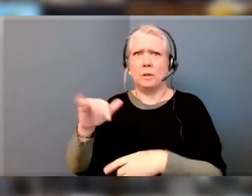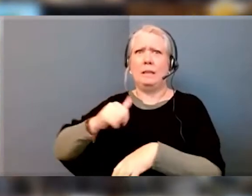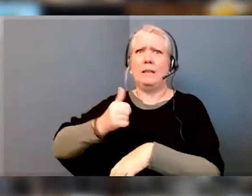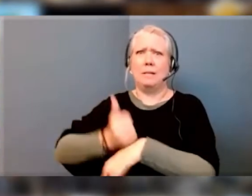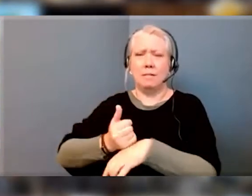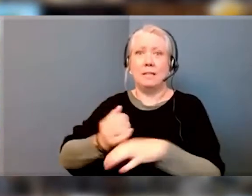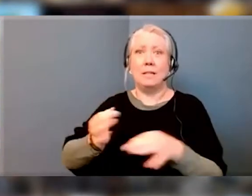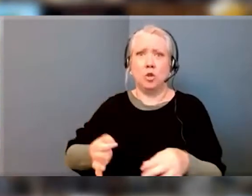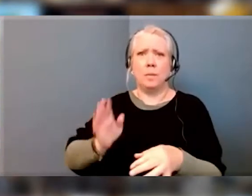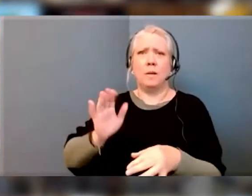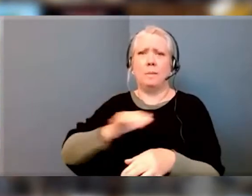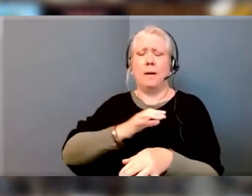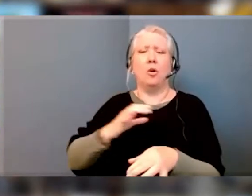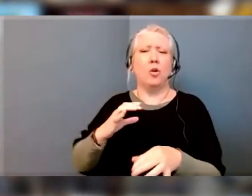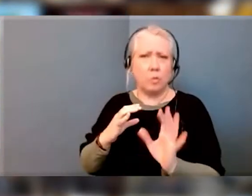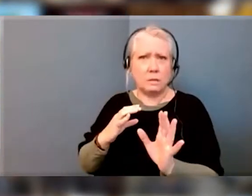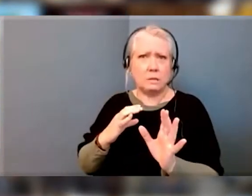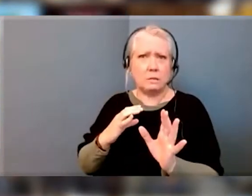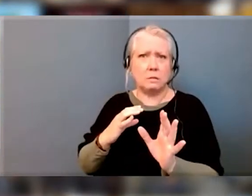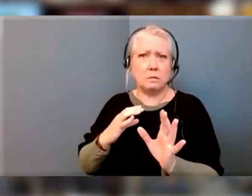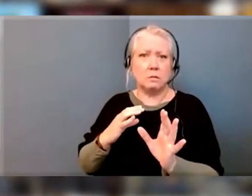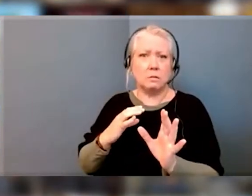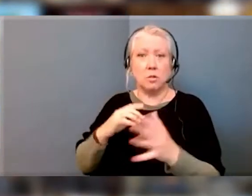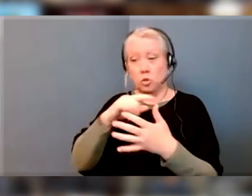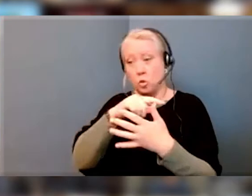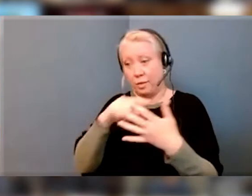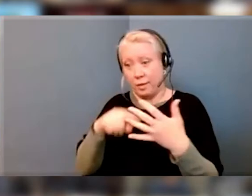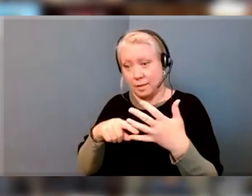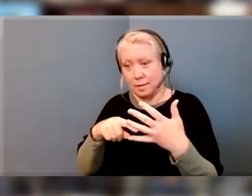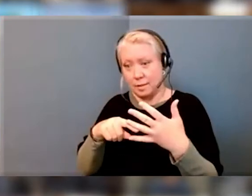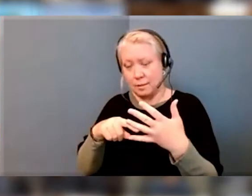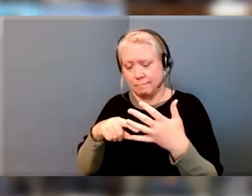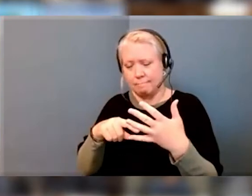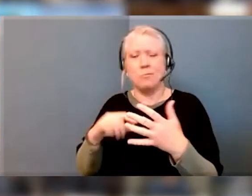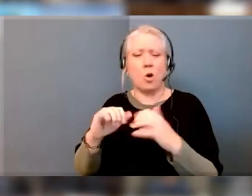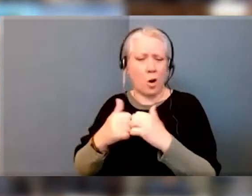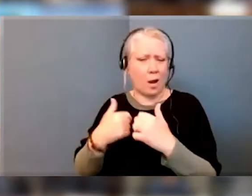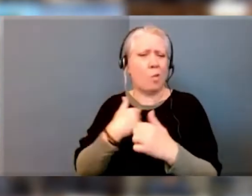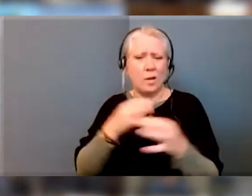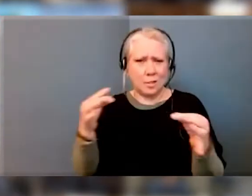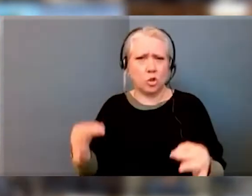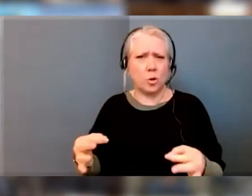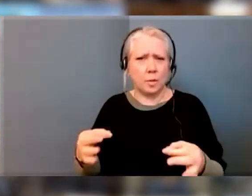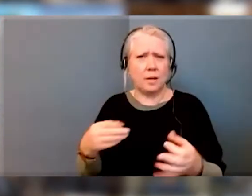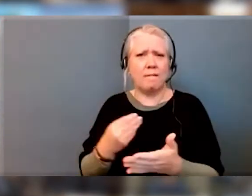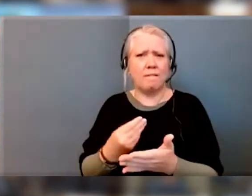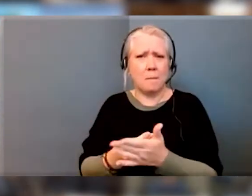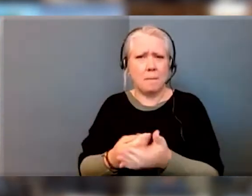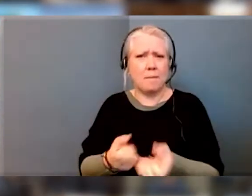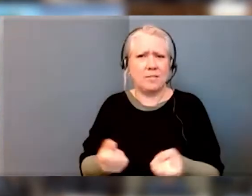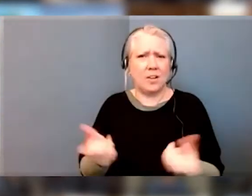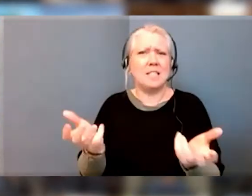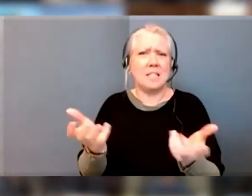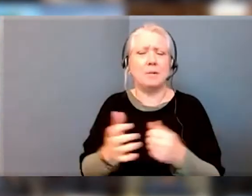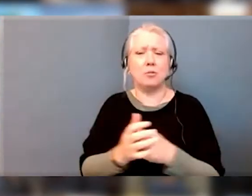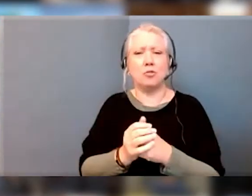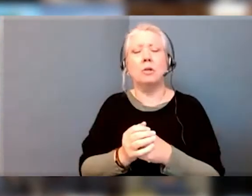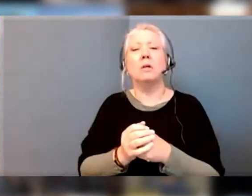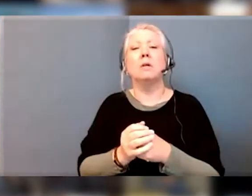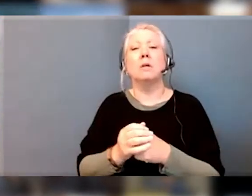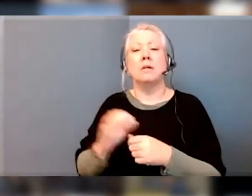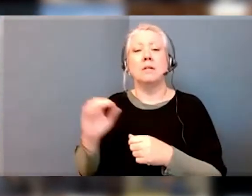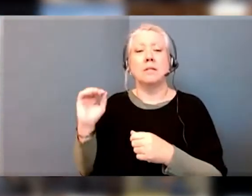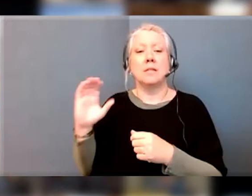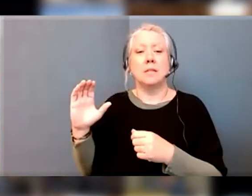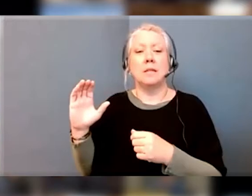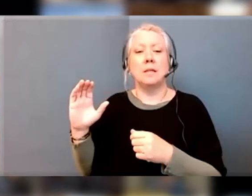to follow these guidelines when we make a determination as to how funds are expended. All CDBG